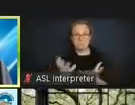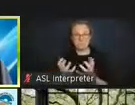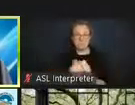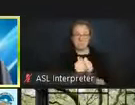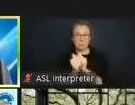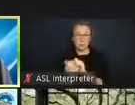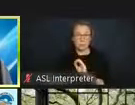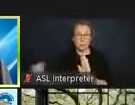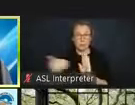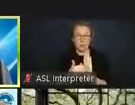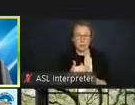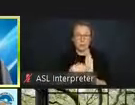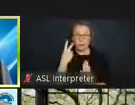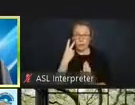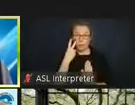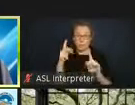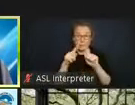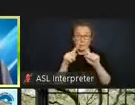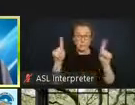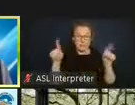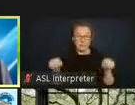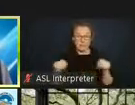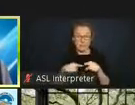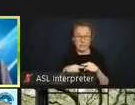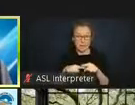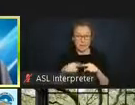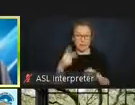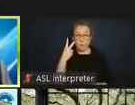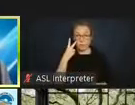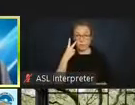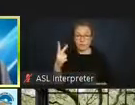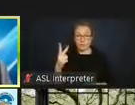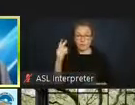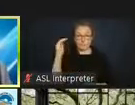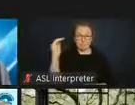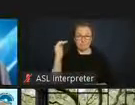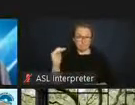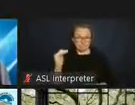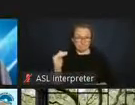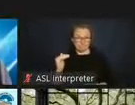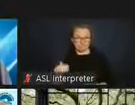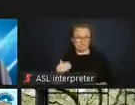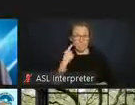This slide is showing the remaining steps in our budget process.